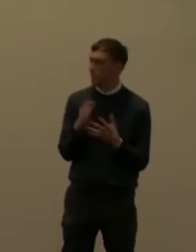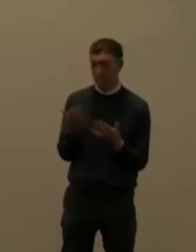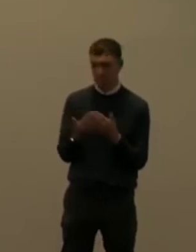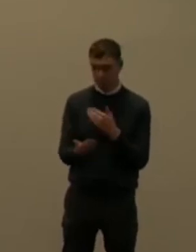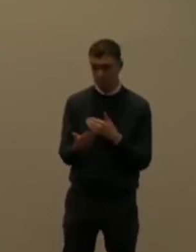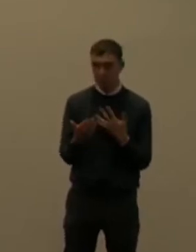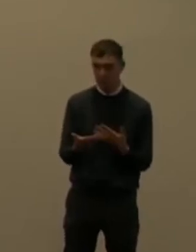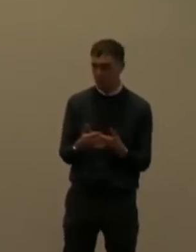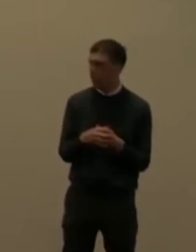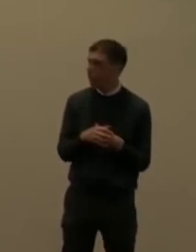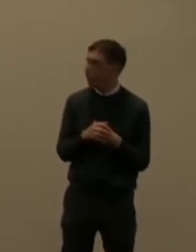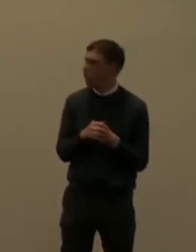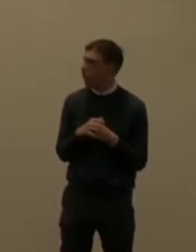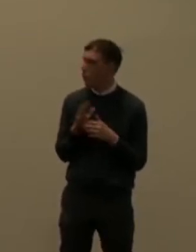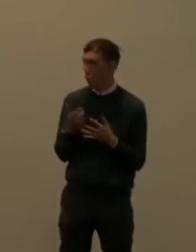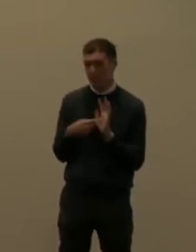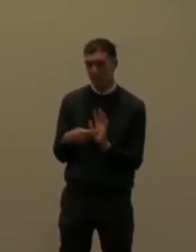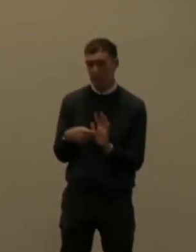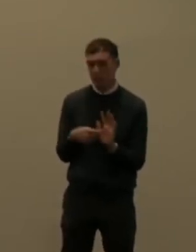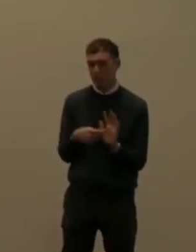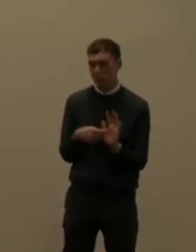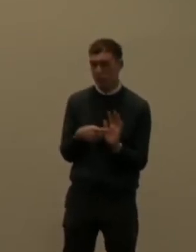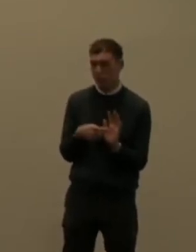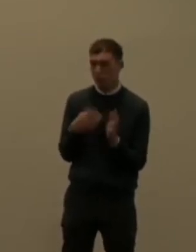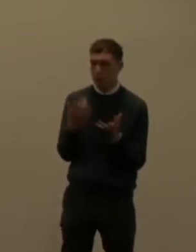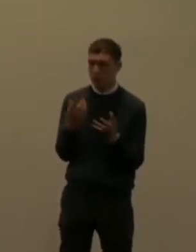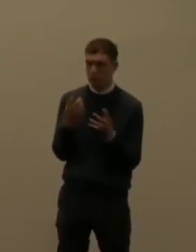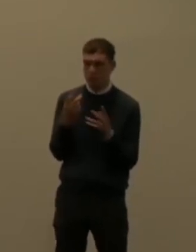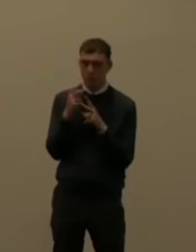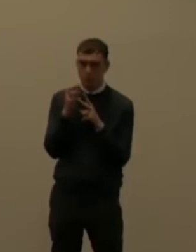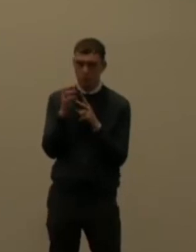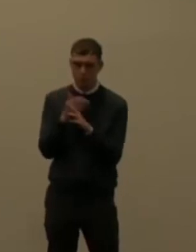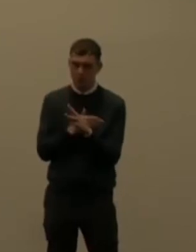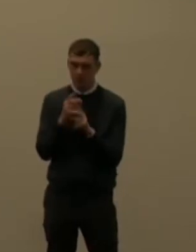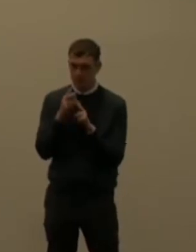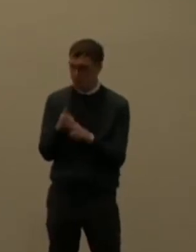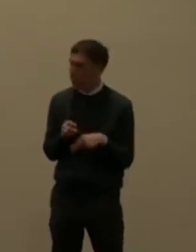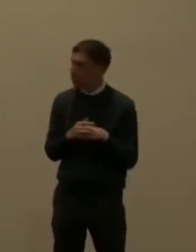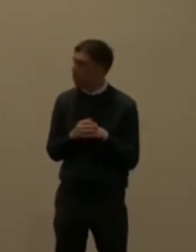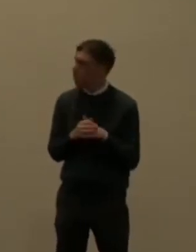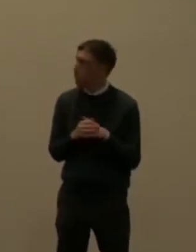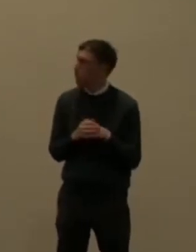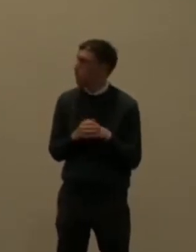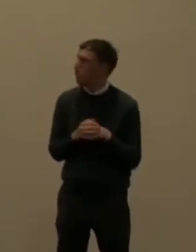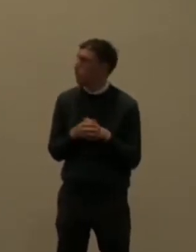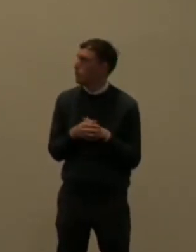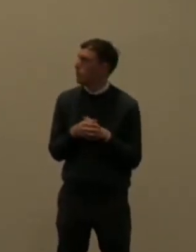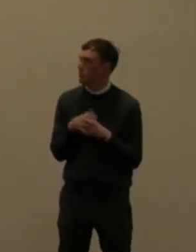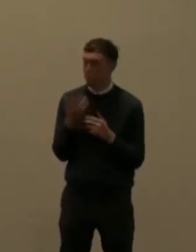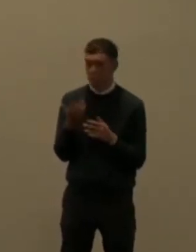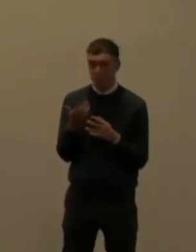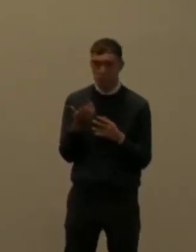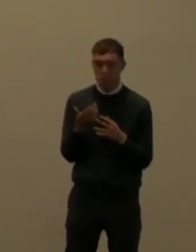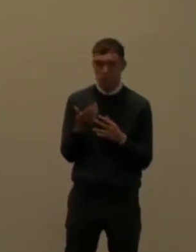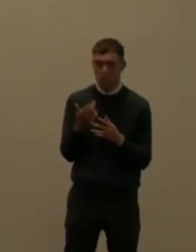now. Or, for the sake of the demo, I would just trigger it manually with that queue button. So